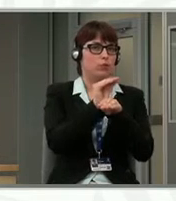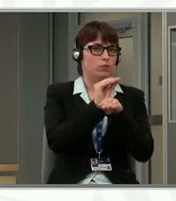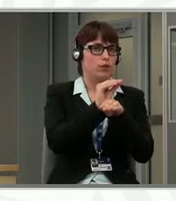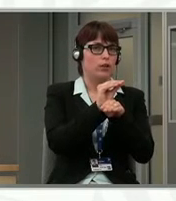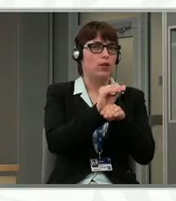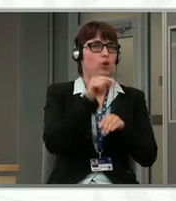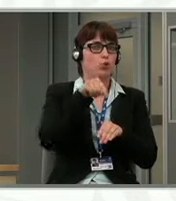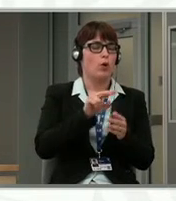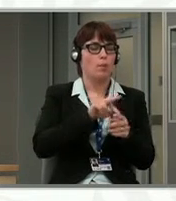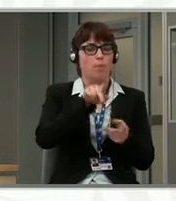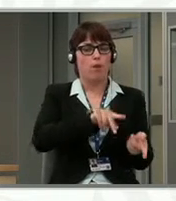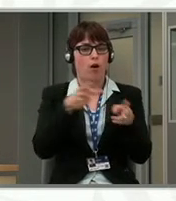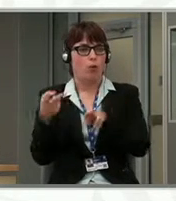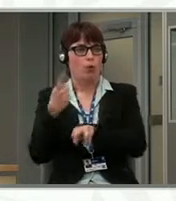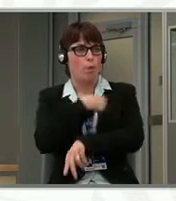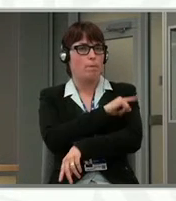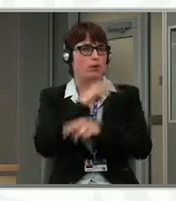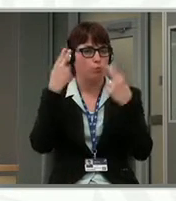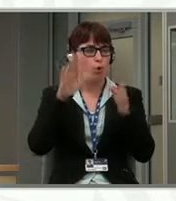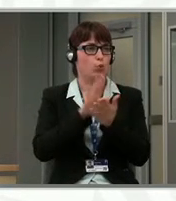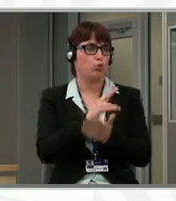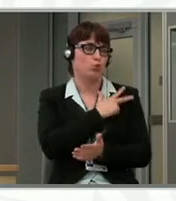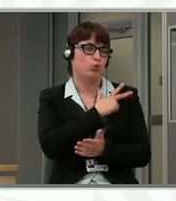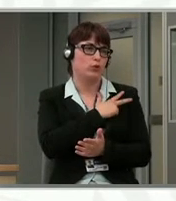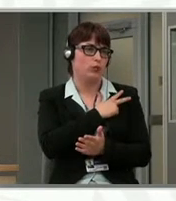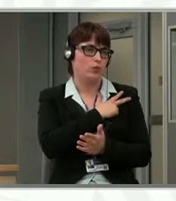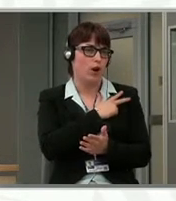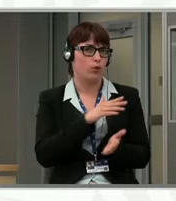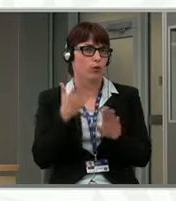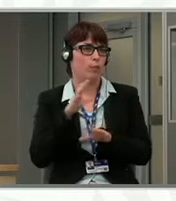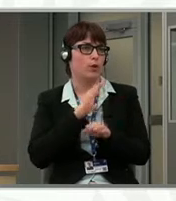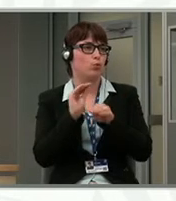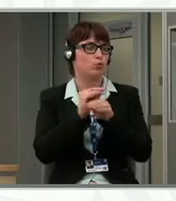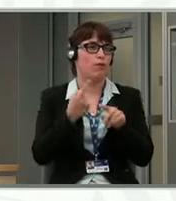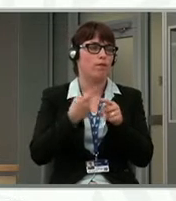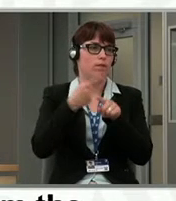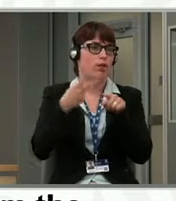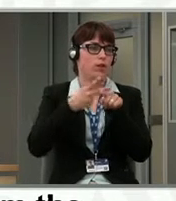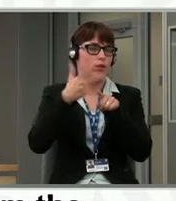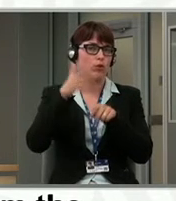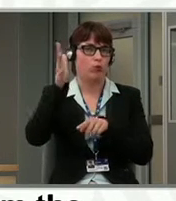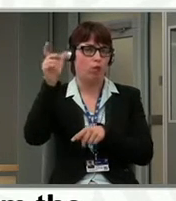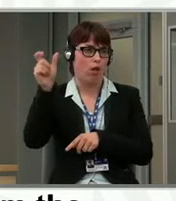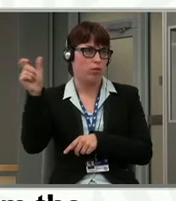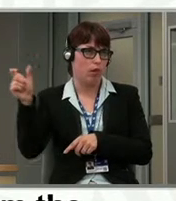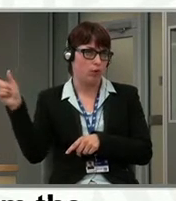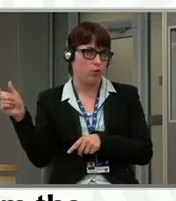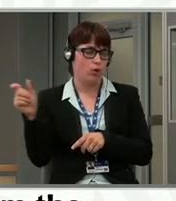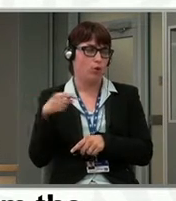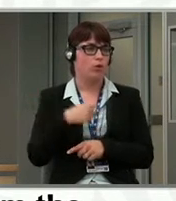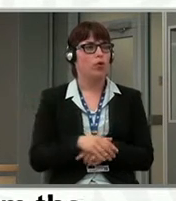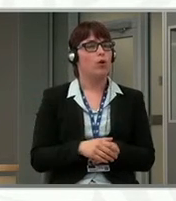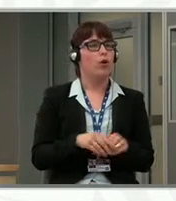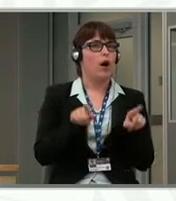I would like to emphasize this shift from the medical model to social model that was